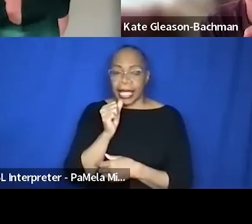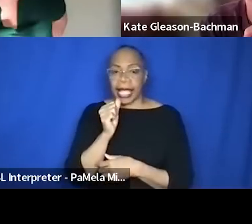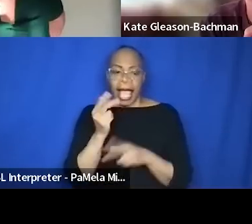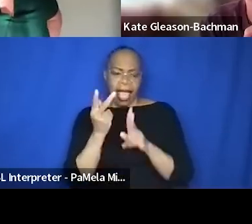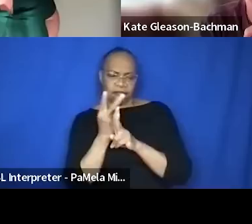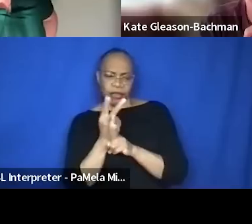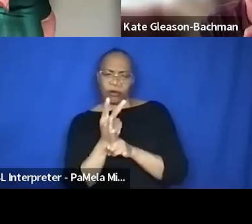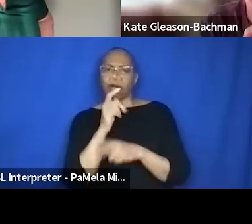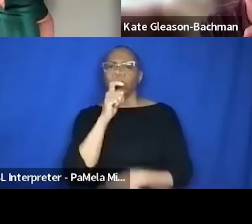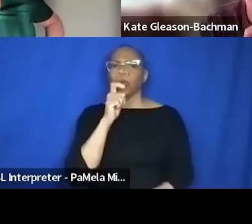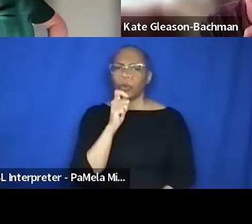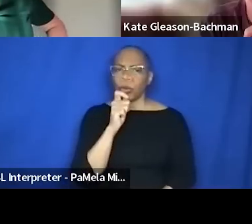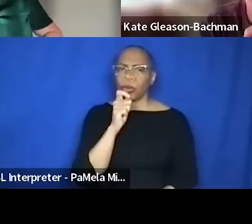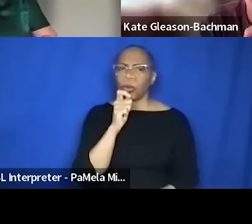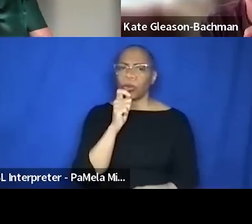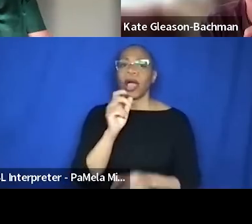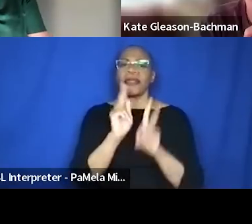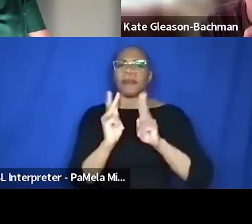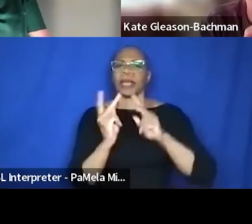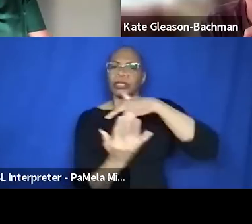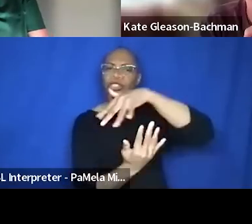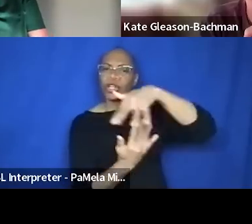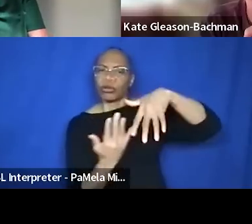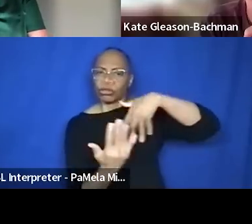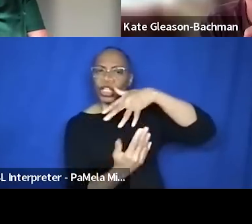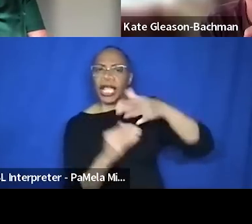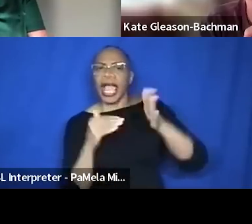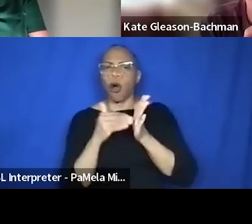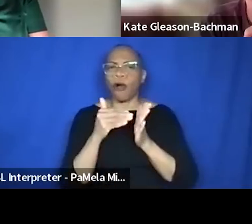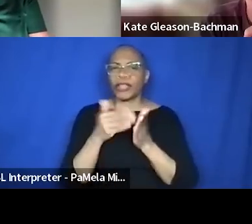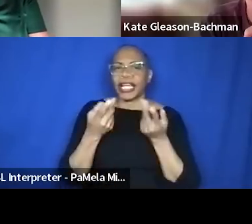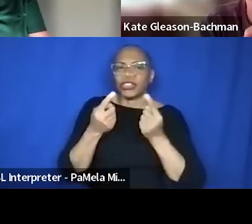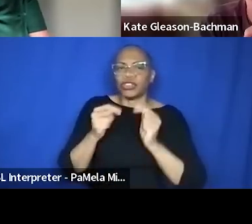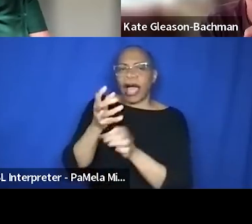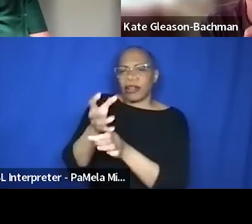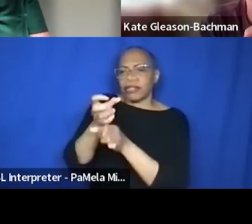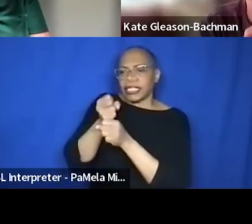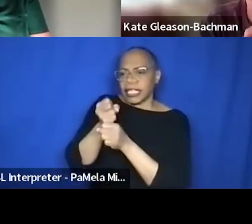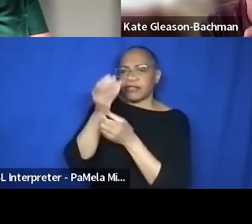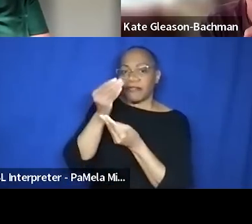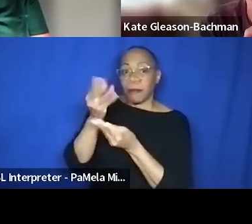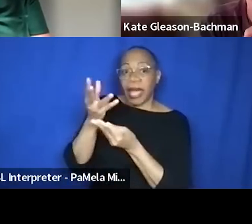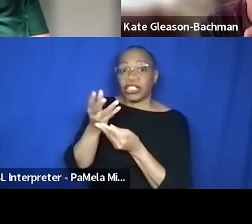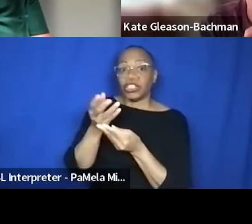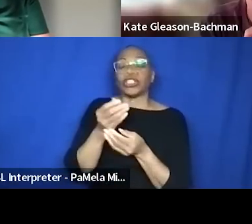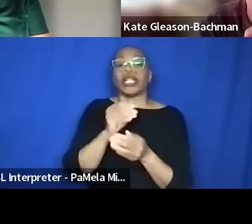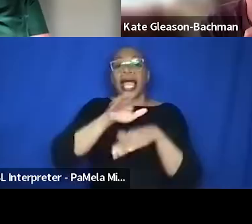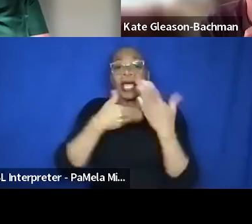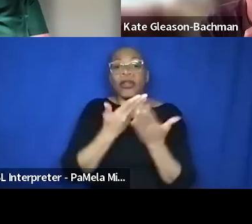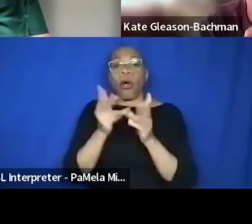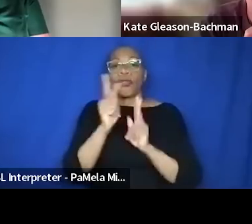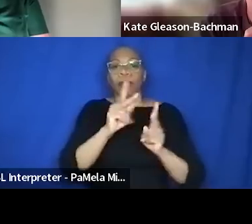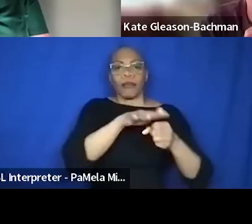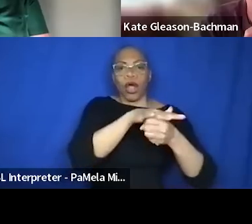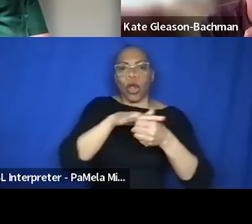who they associate with the most. And we try to just get everybody's info and everybody's locations of where